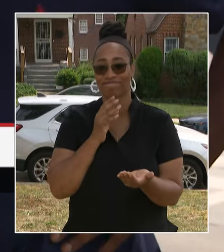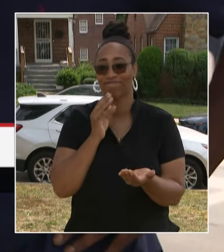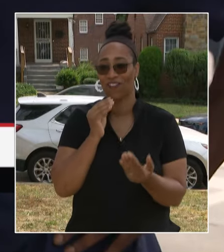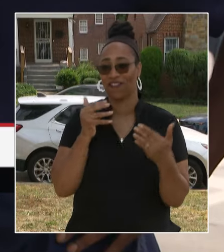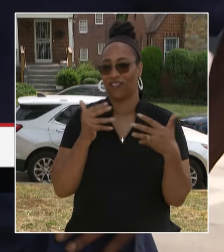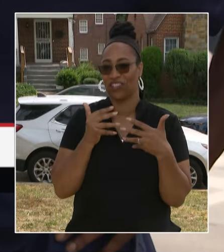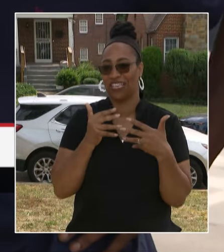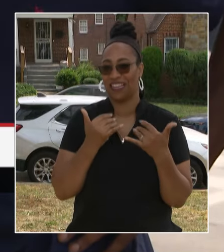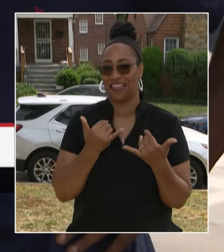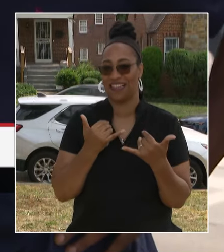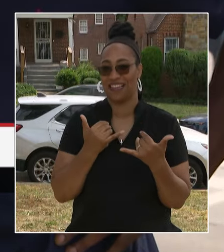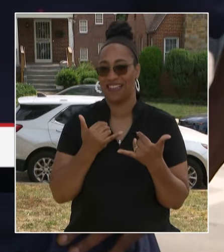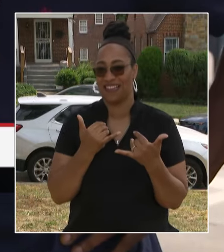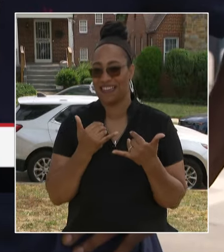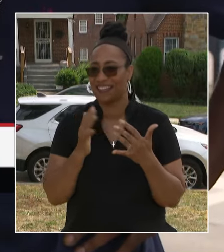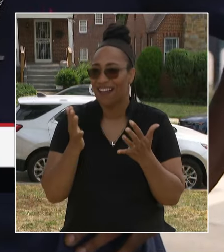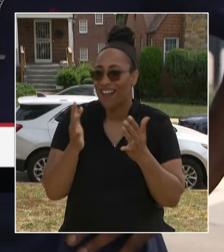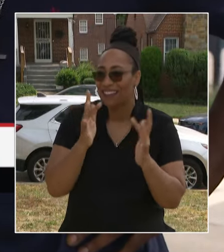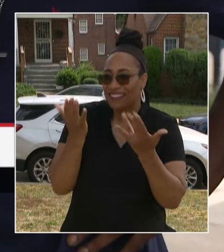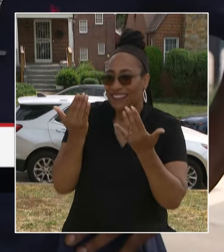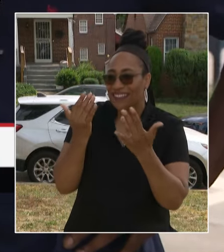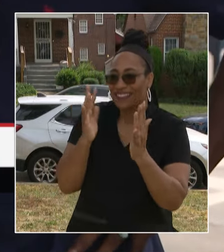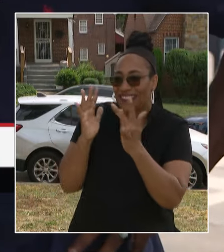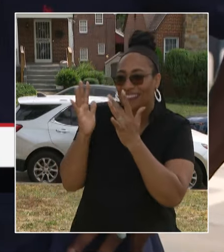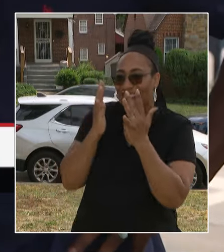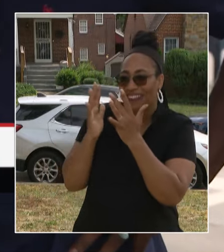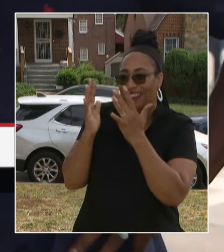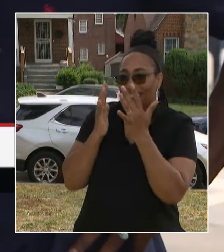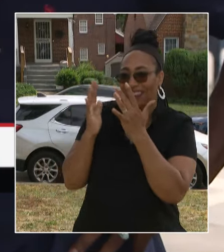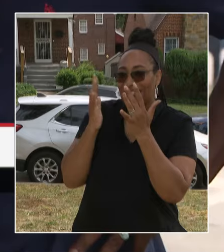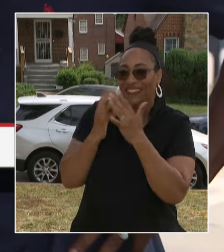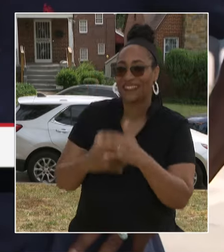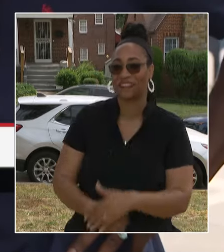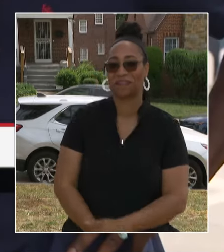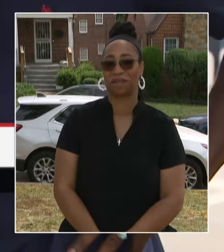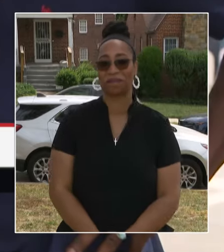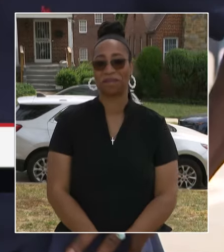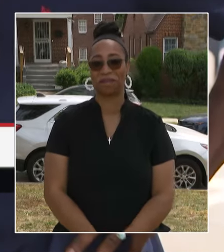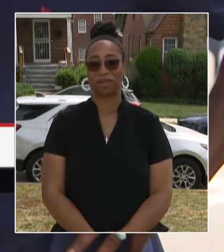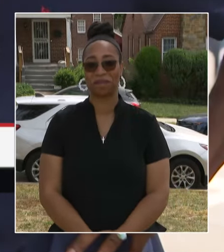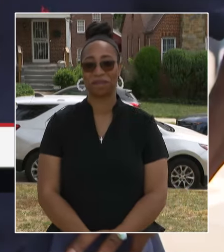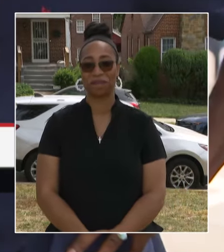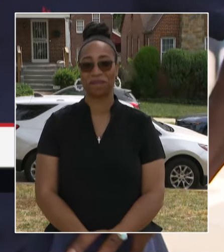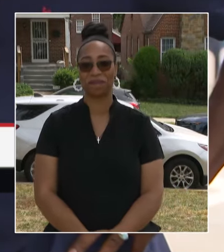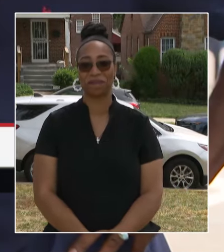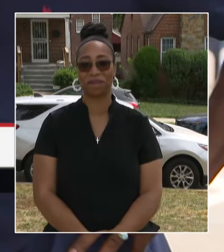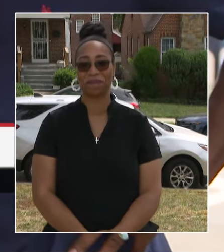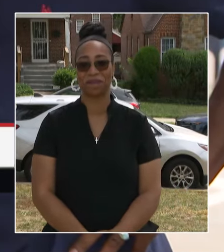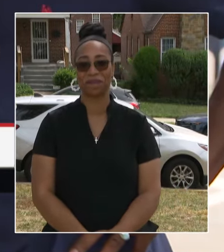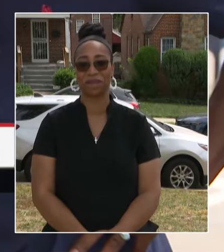You want me to stay up here with you? Okay, you want to change the line?